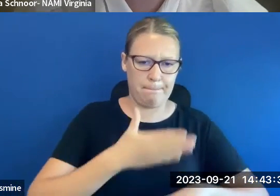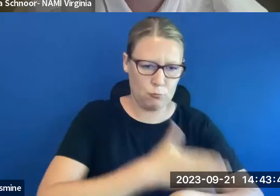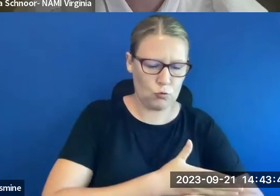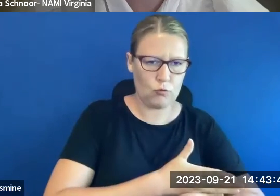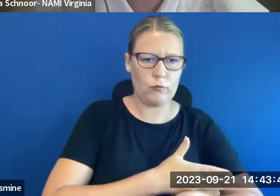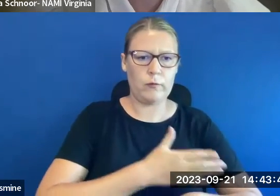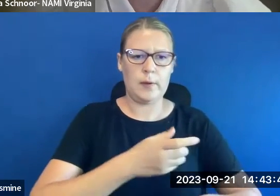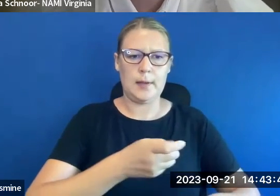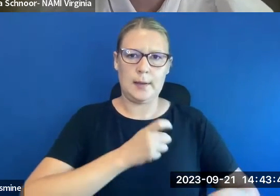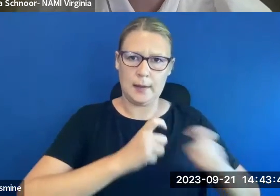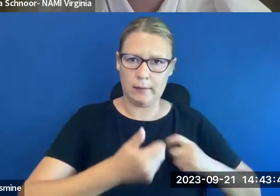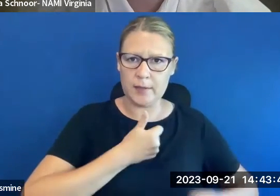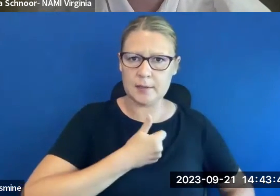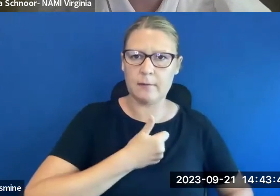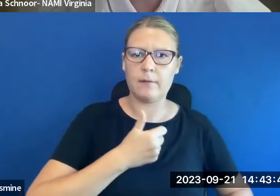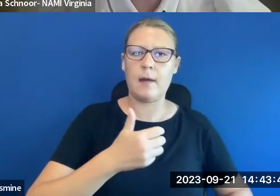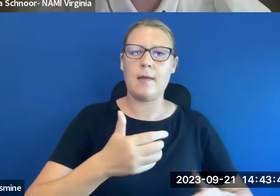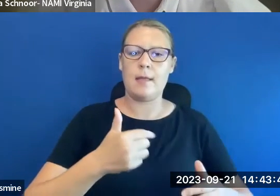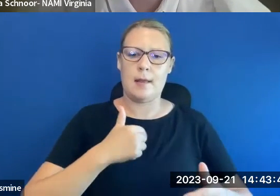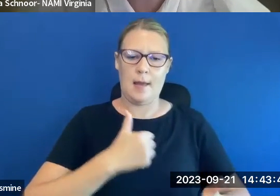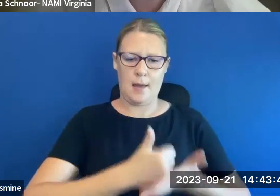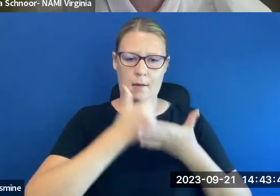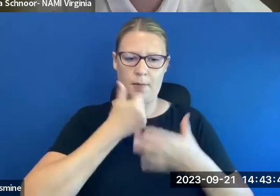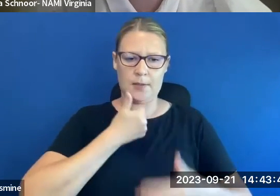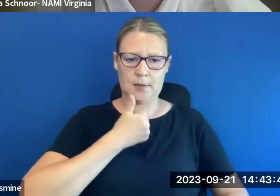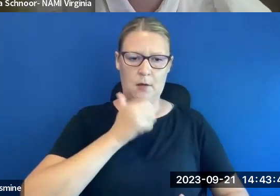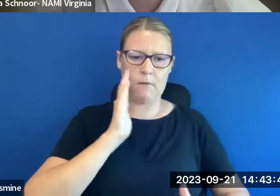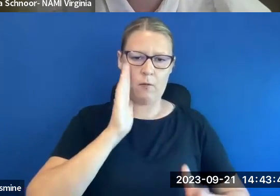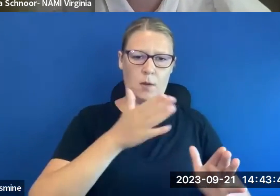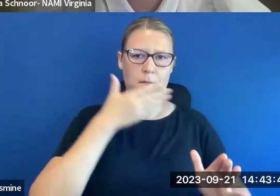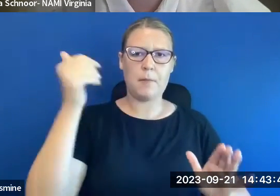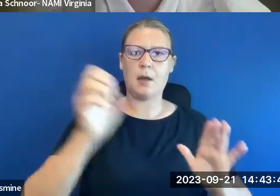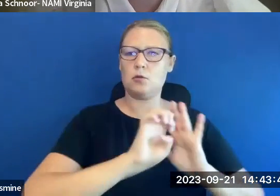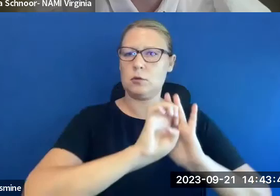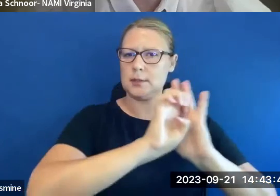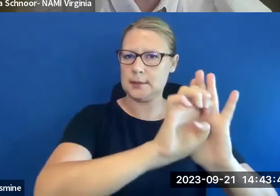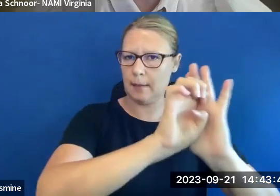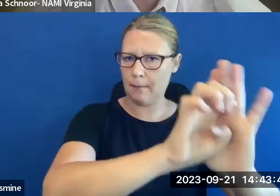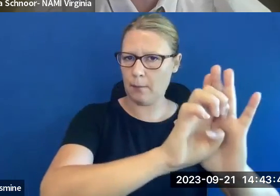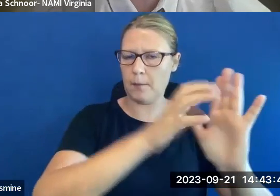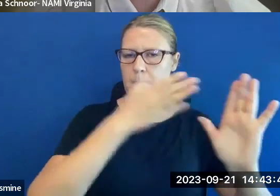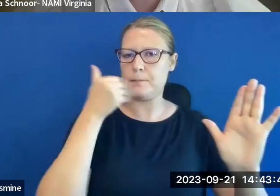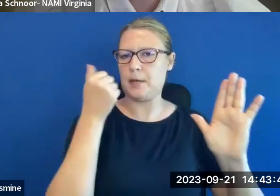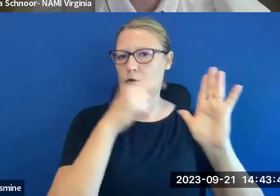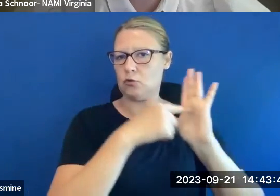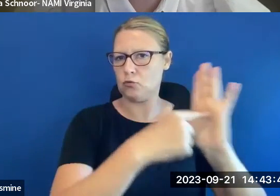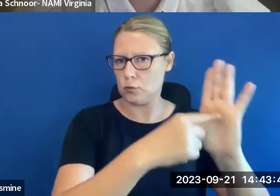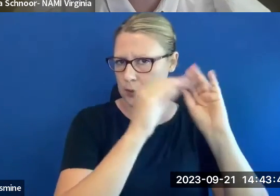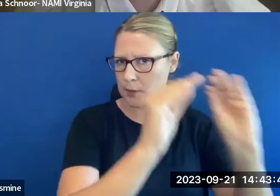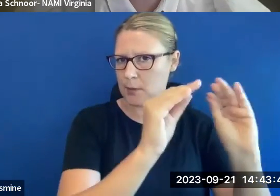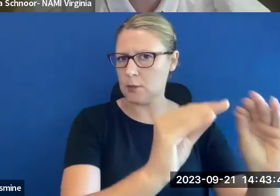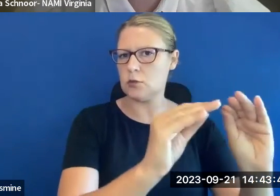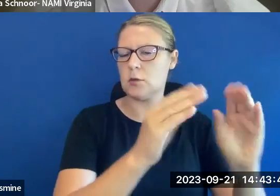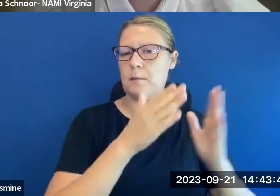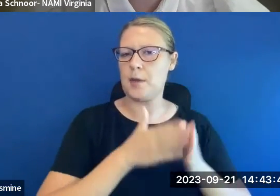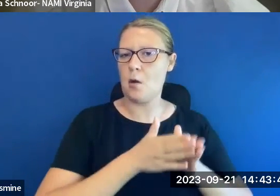by example. By you getting that help, and by talking about what's going on, and by being open about your own struggles,